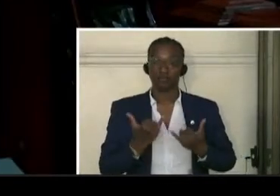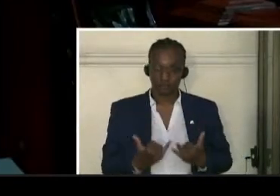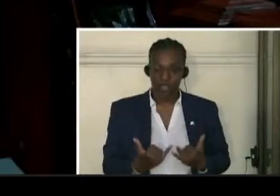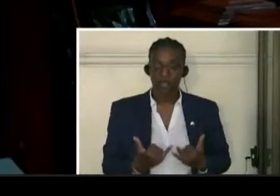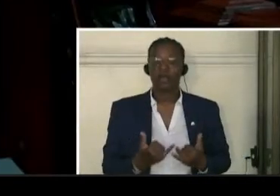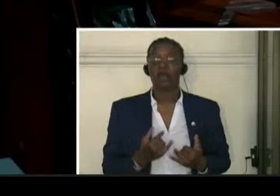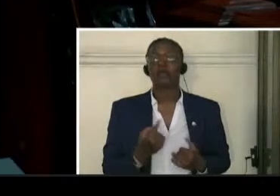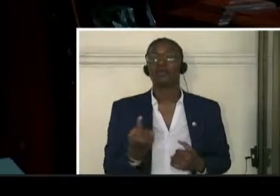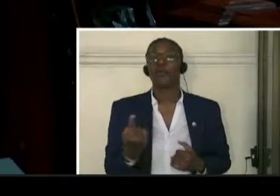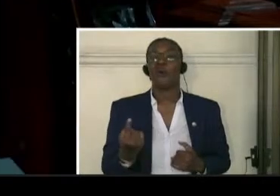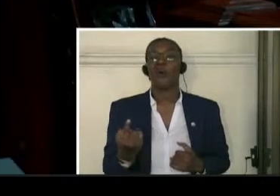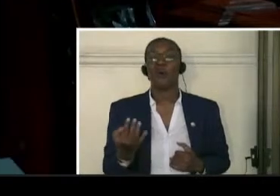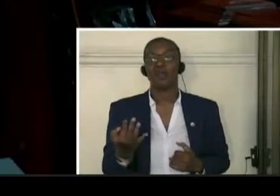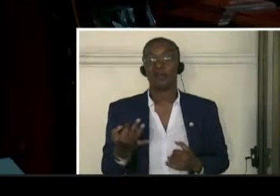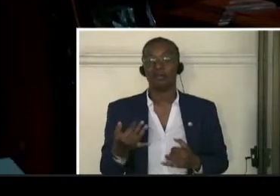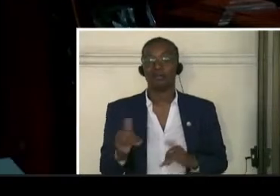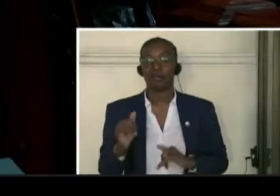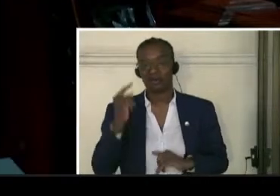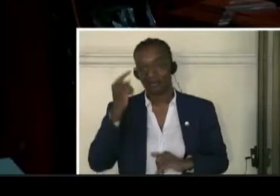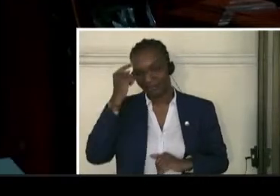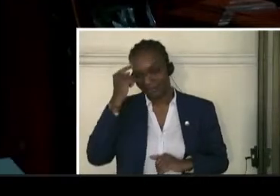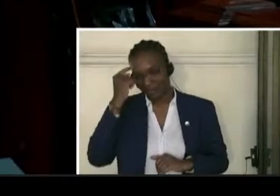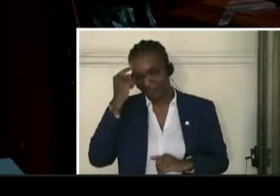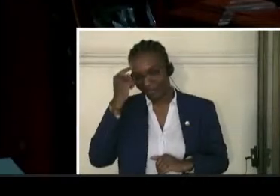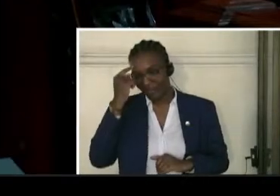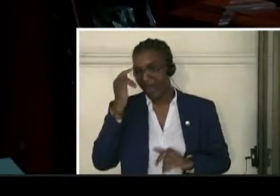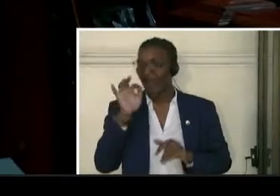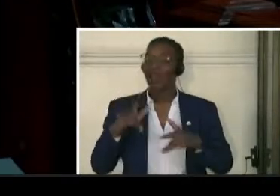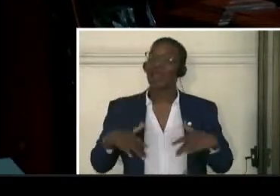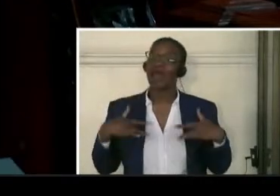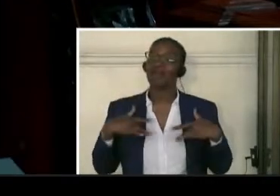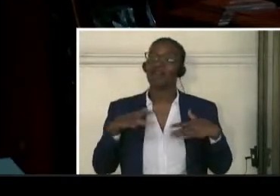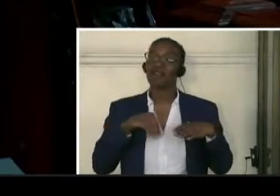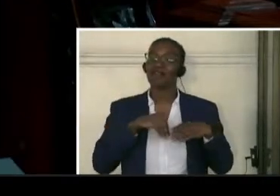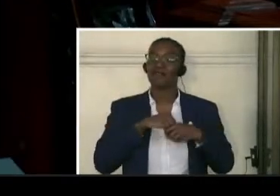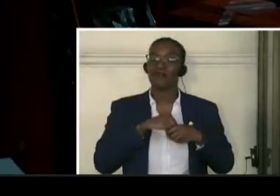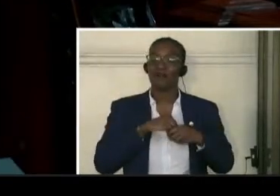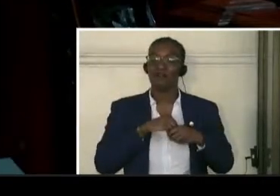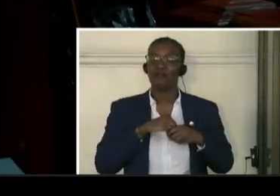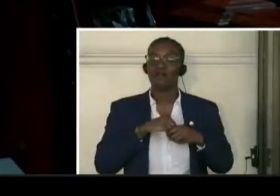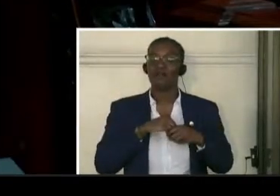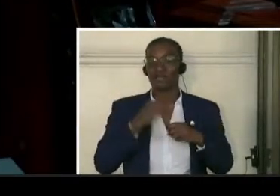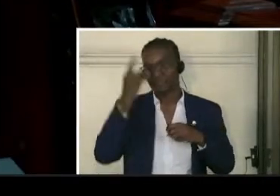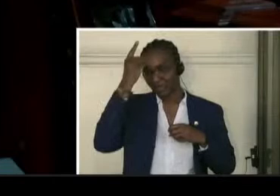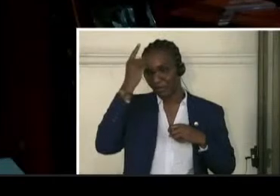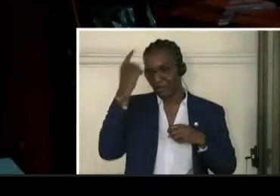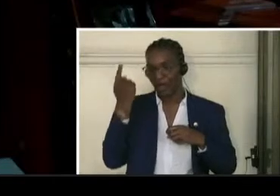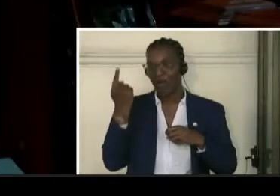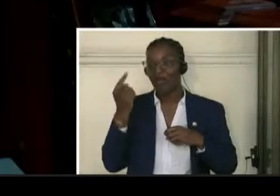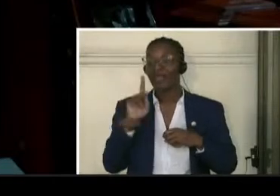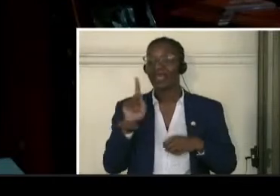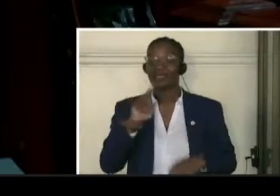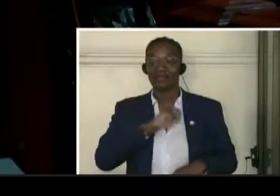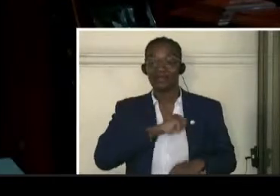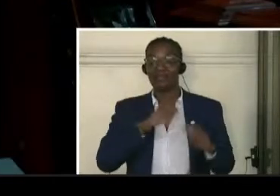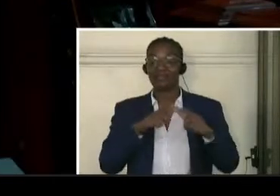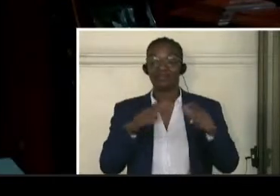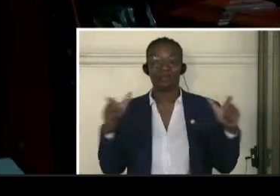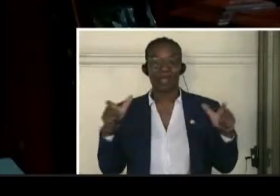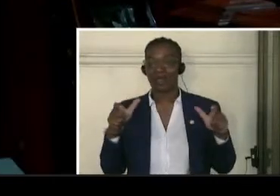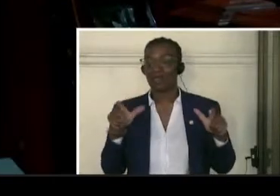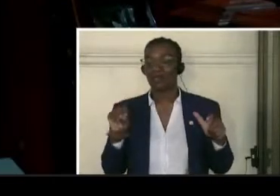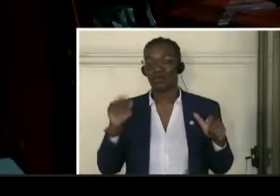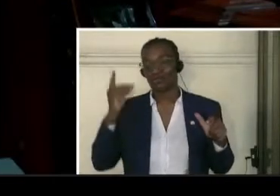It's only those who think life evolves around eThekwini who won't understand that KwaZulu-Natal is bigger than eThekwini and it's